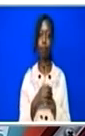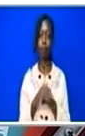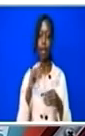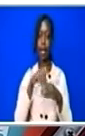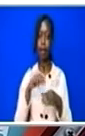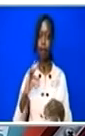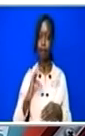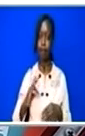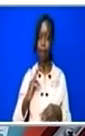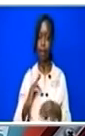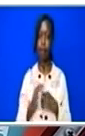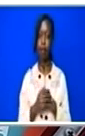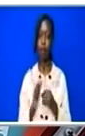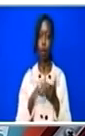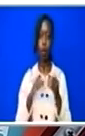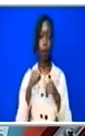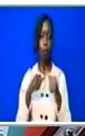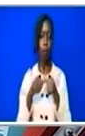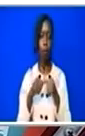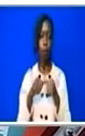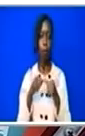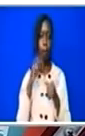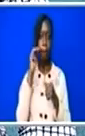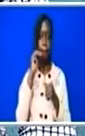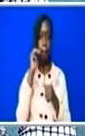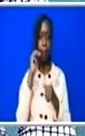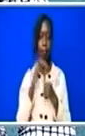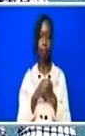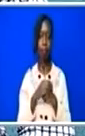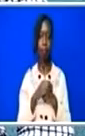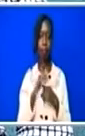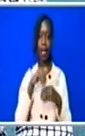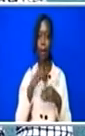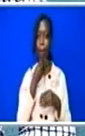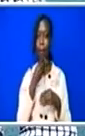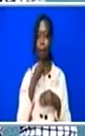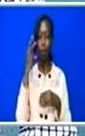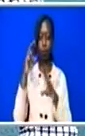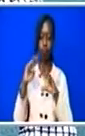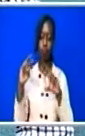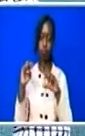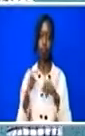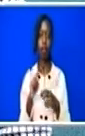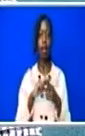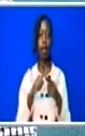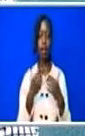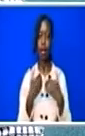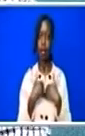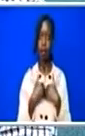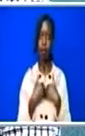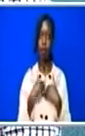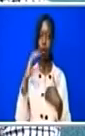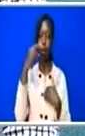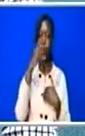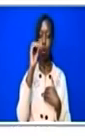that is in females. What about in males? In males, we will do a research on that. Okay. Then we have the cholesterol.